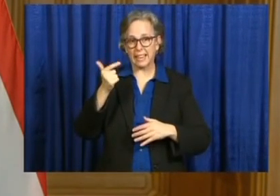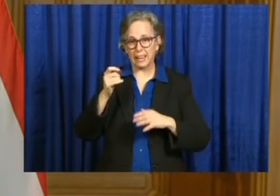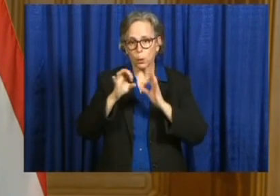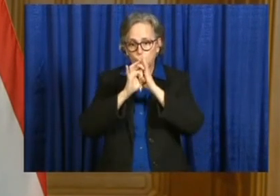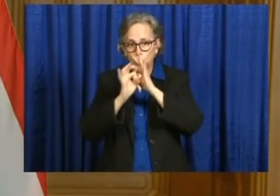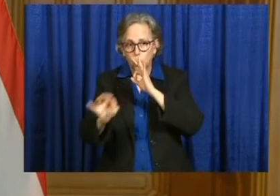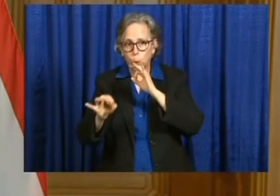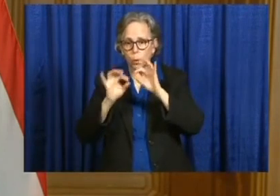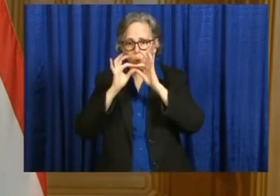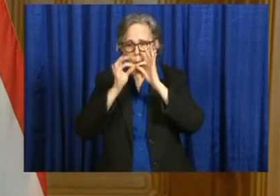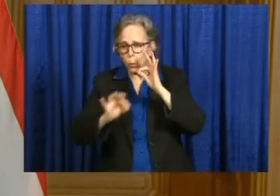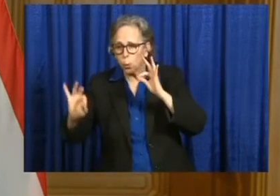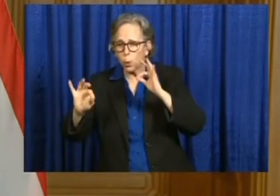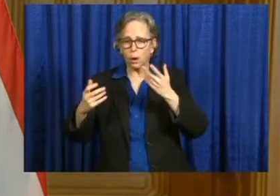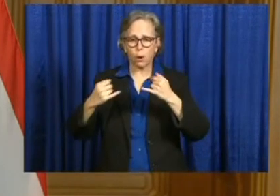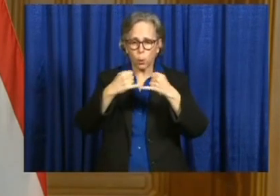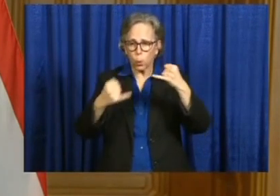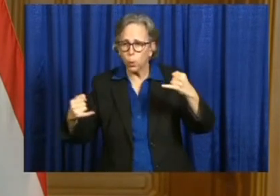Exemptions